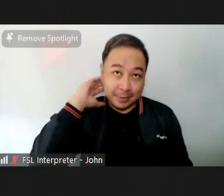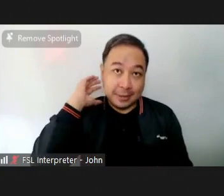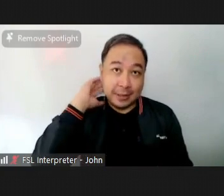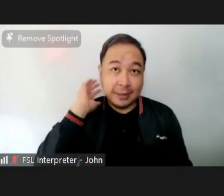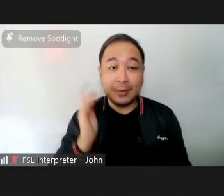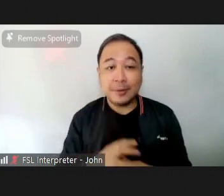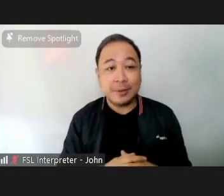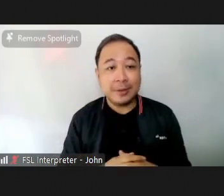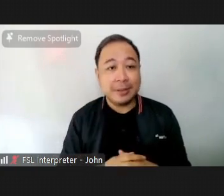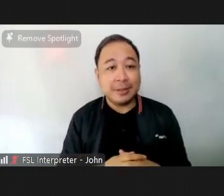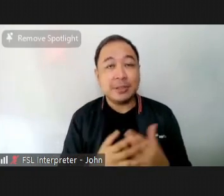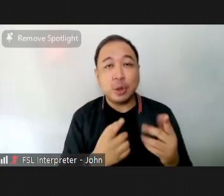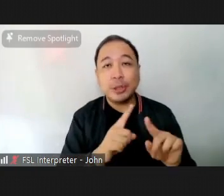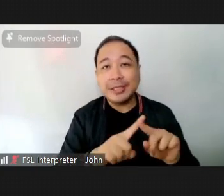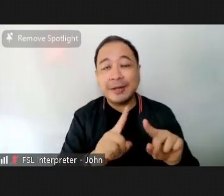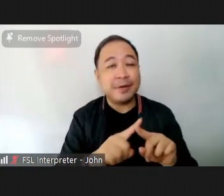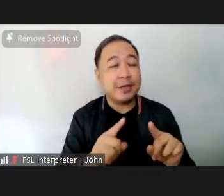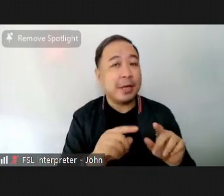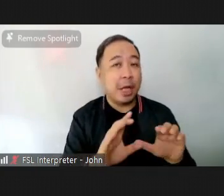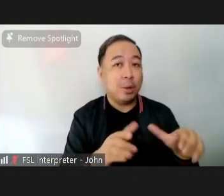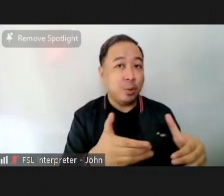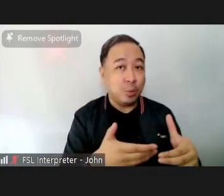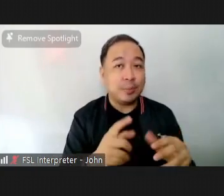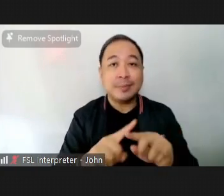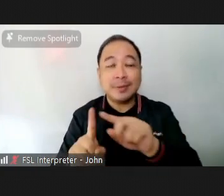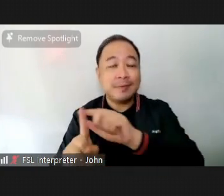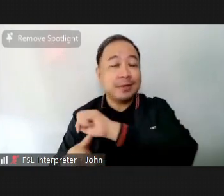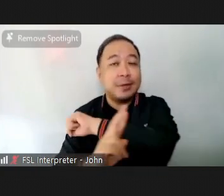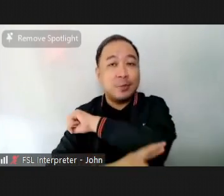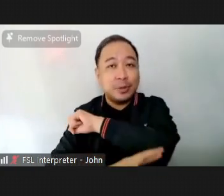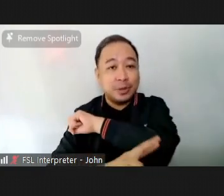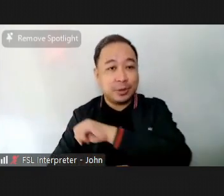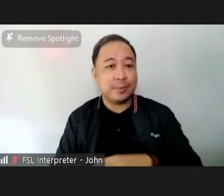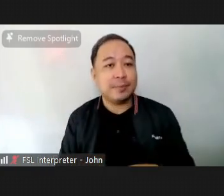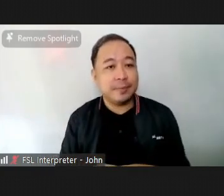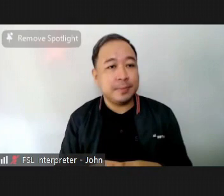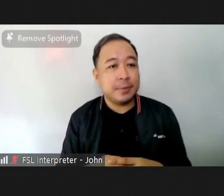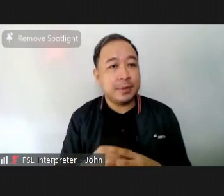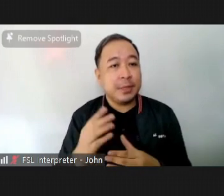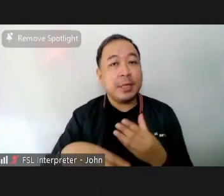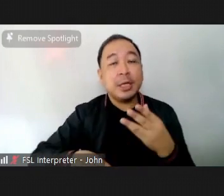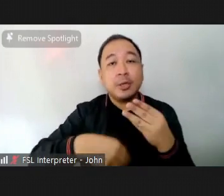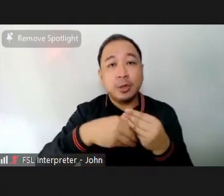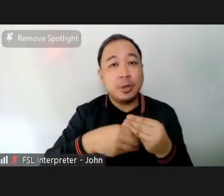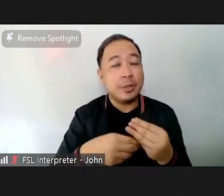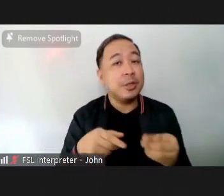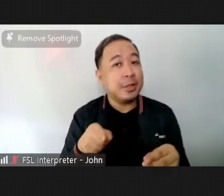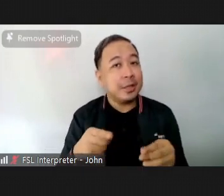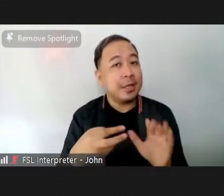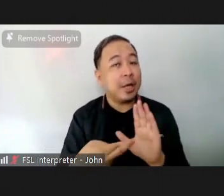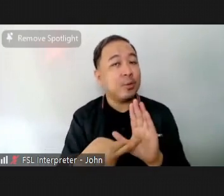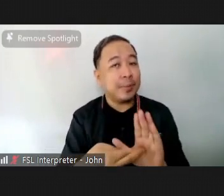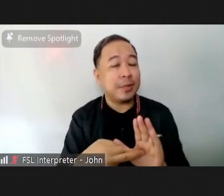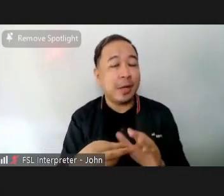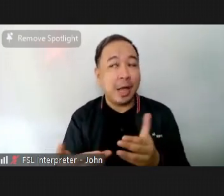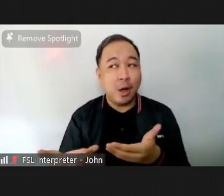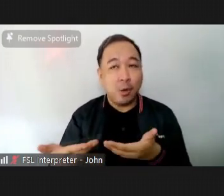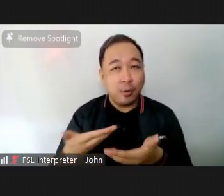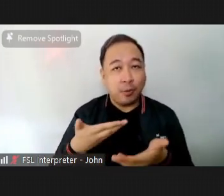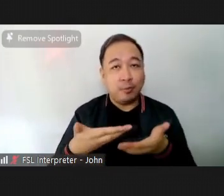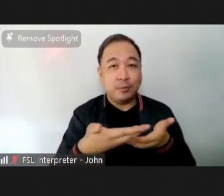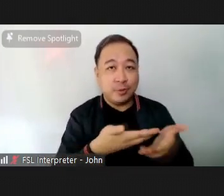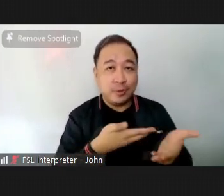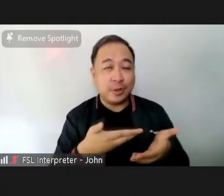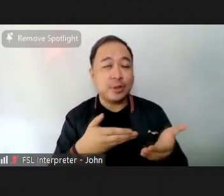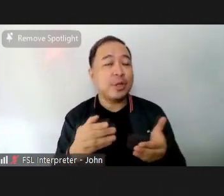Mindanao, from different sectors and regions. In addition, represented din sa consultation na ito ang